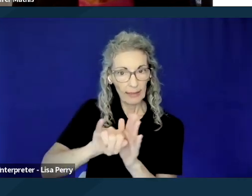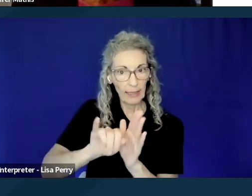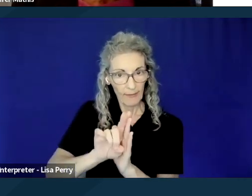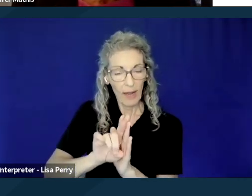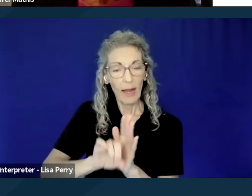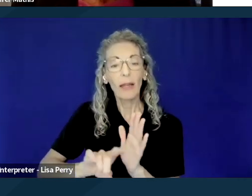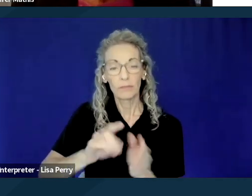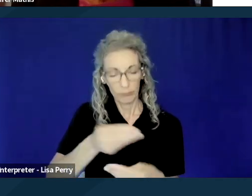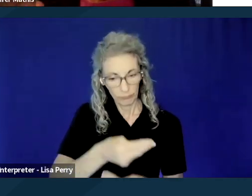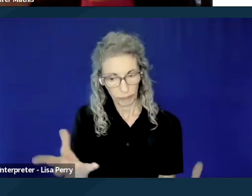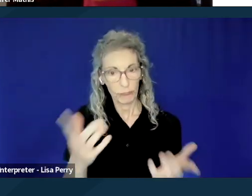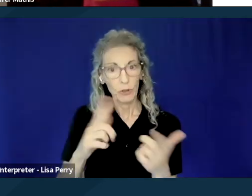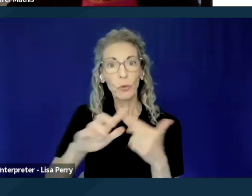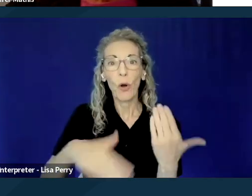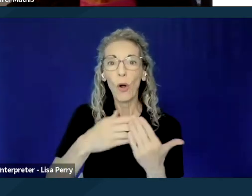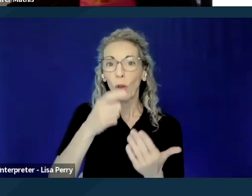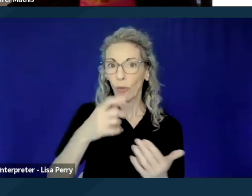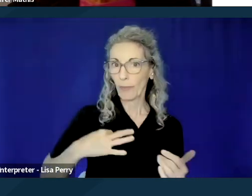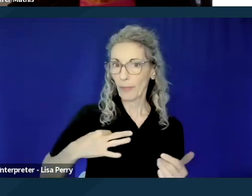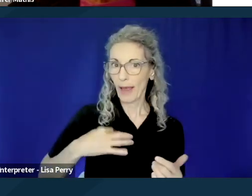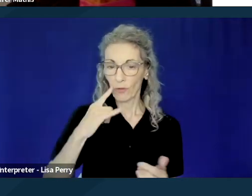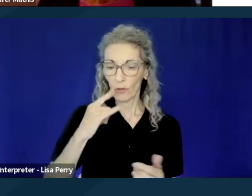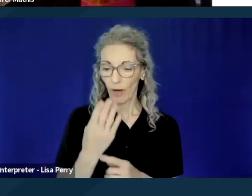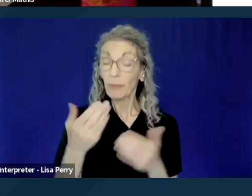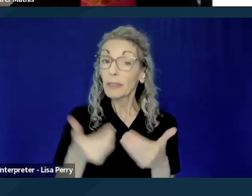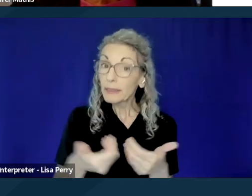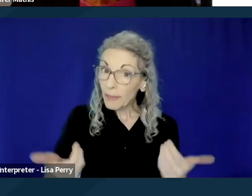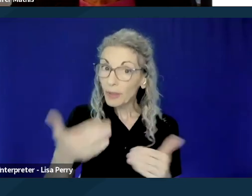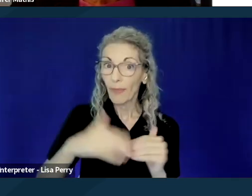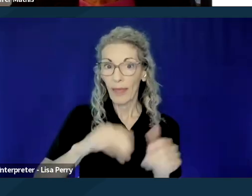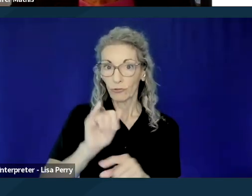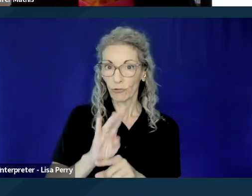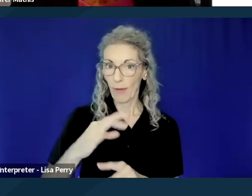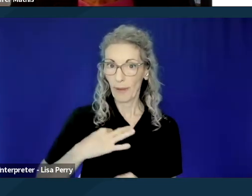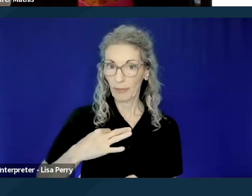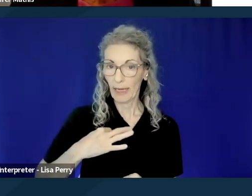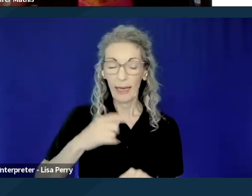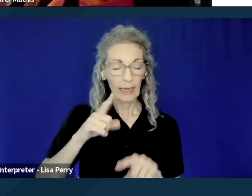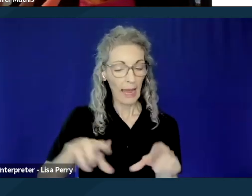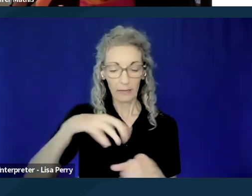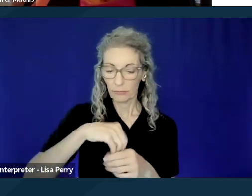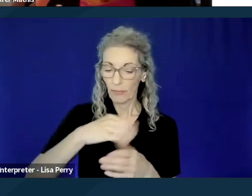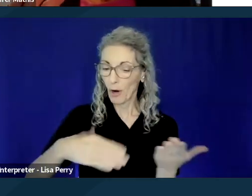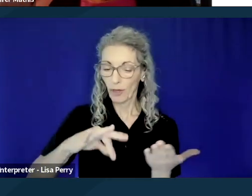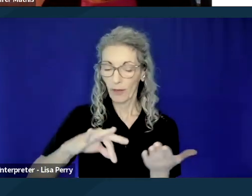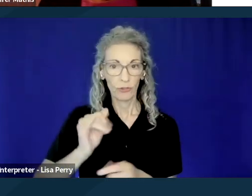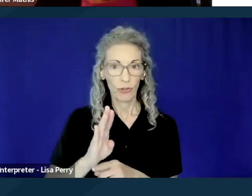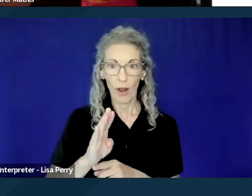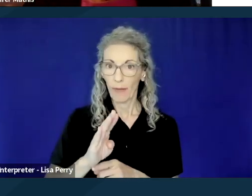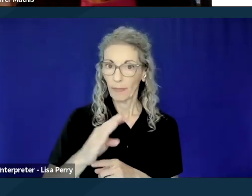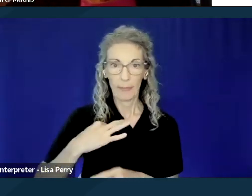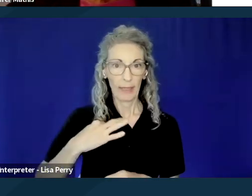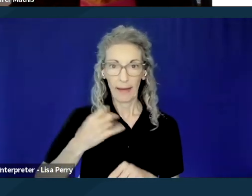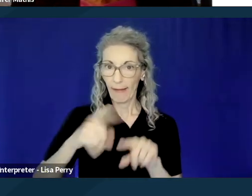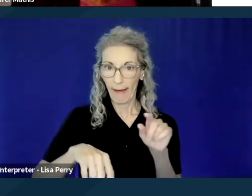to all applicants. It is separate from the job application. It can't be part of the application itself. Um,